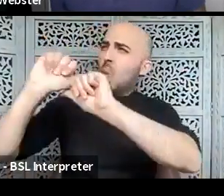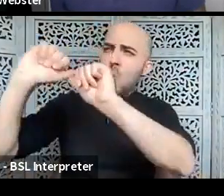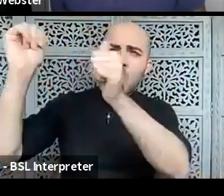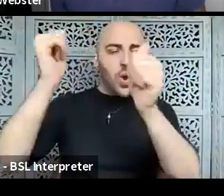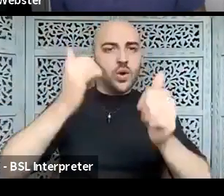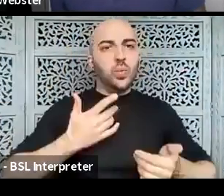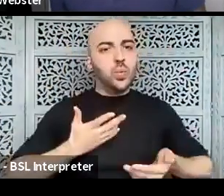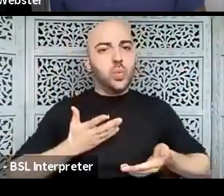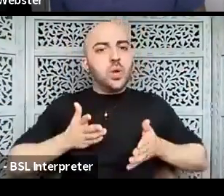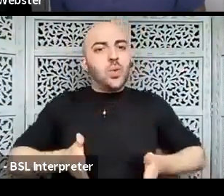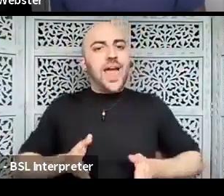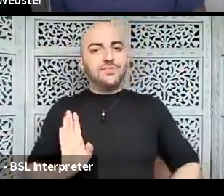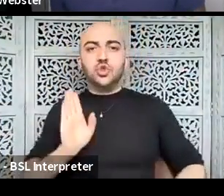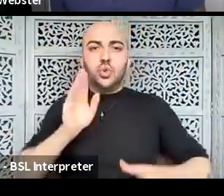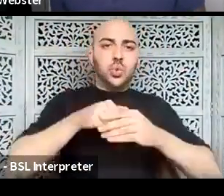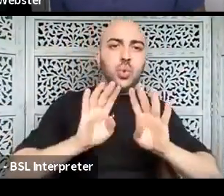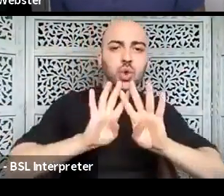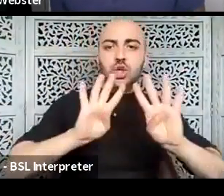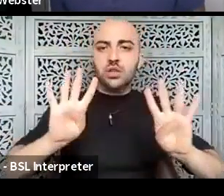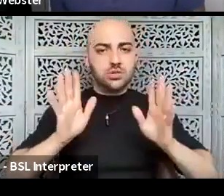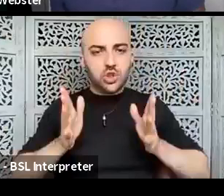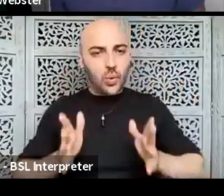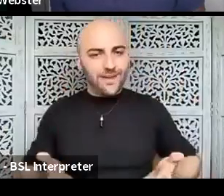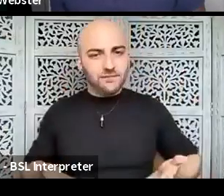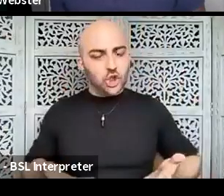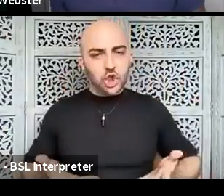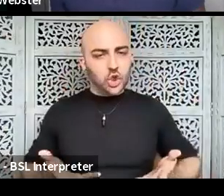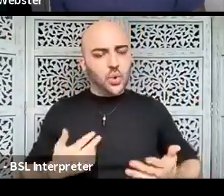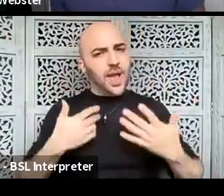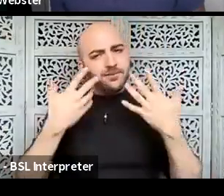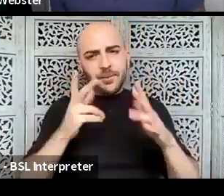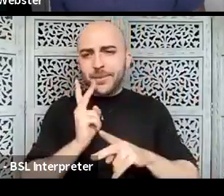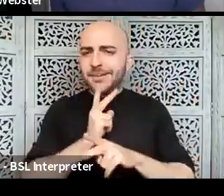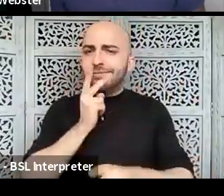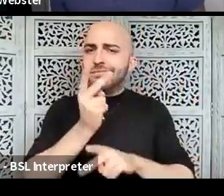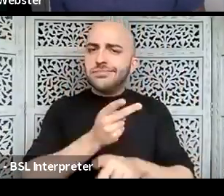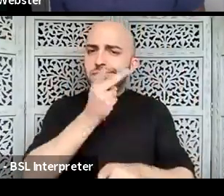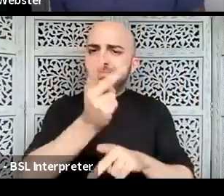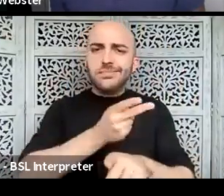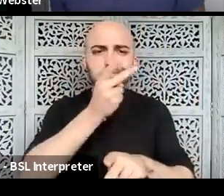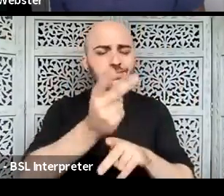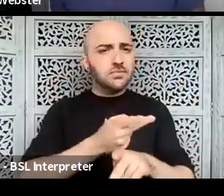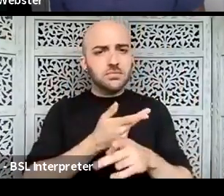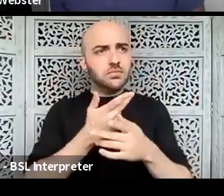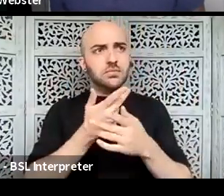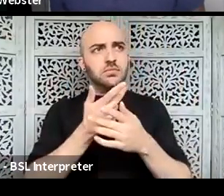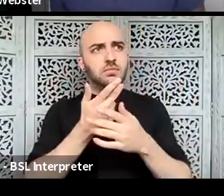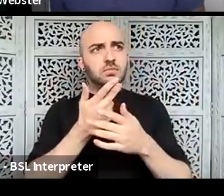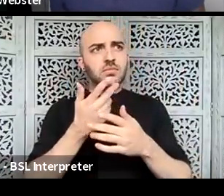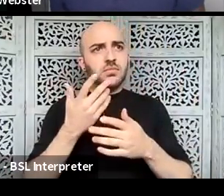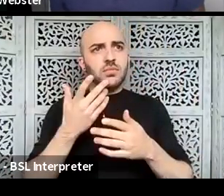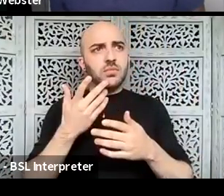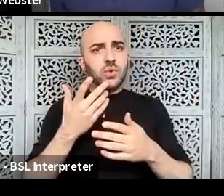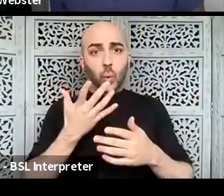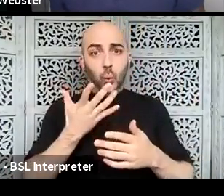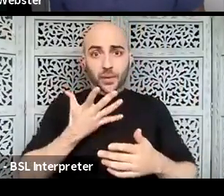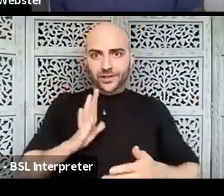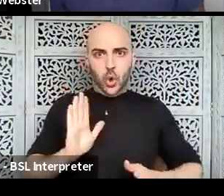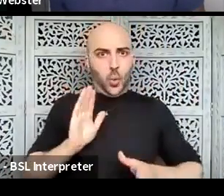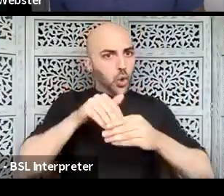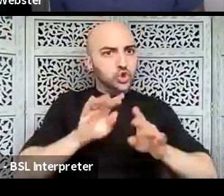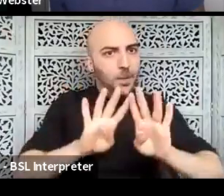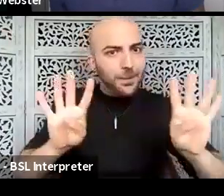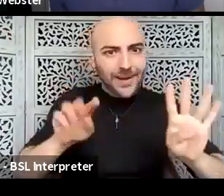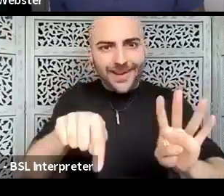this many times, it's not going to be news to anyone, but it just, you know, I don't think any of us want to be here doing this, but we've had to because we felt